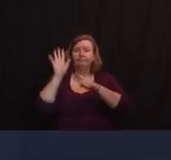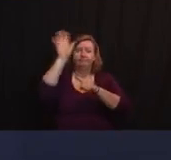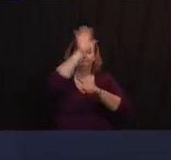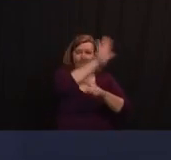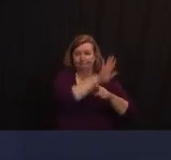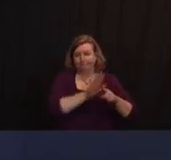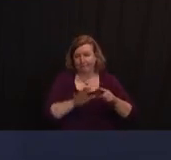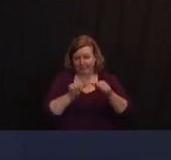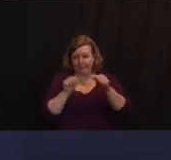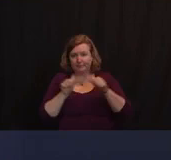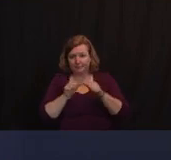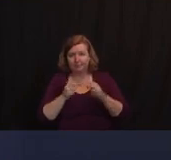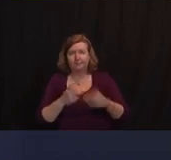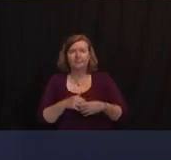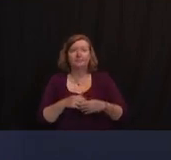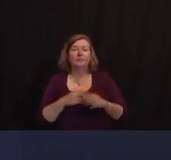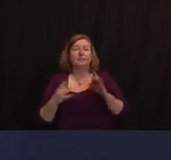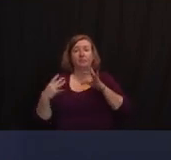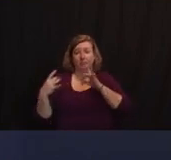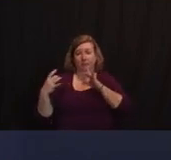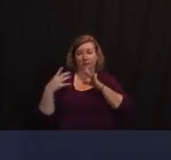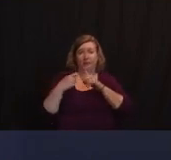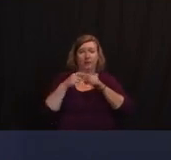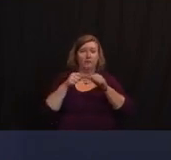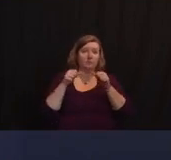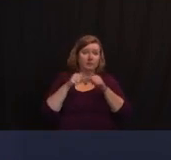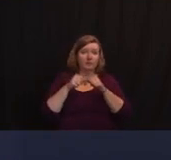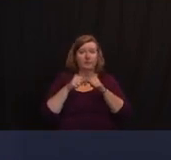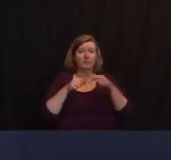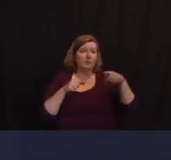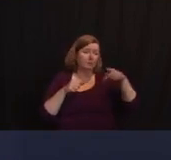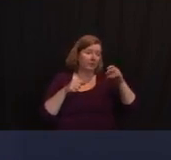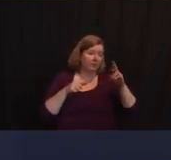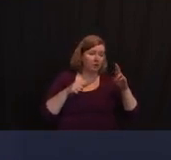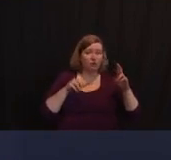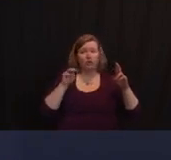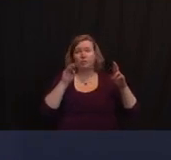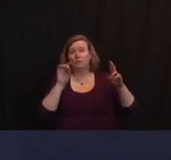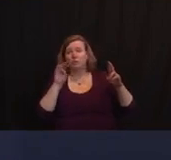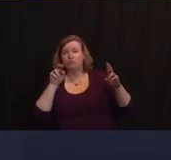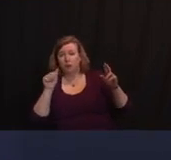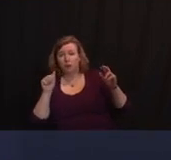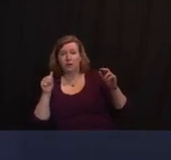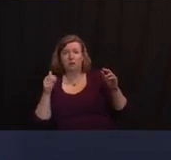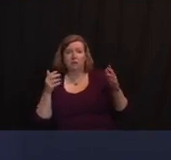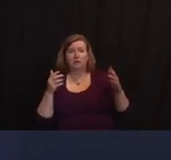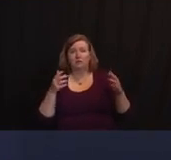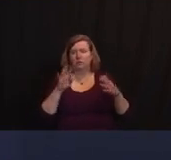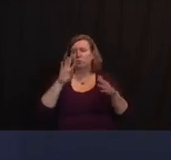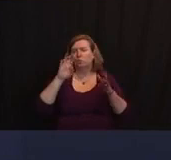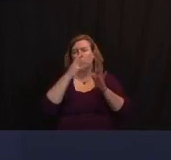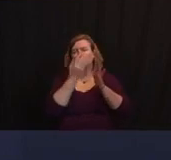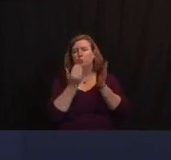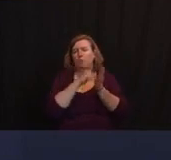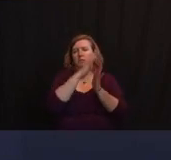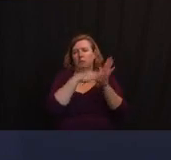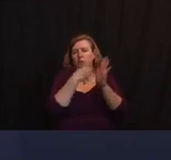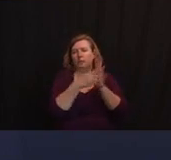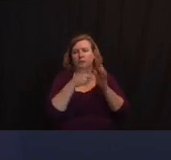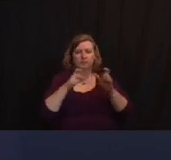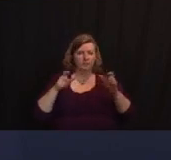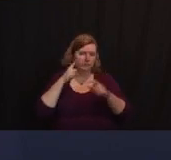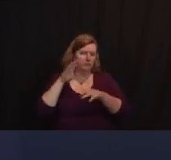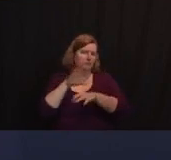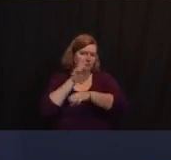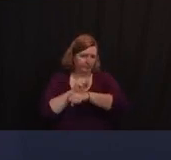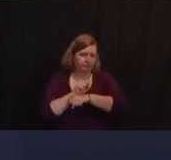received feedback that sites with Moderna or Pfizer have begun rescheduling those who were scheduled to receive J&J doses while the